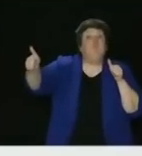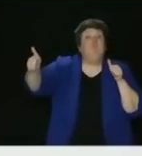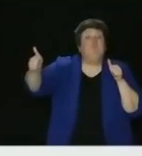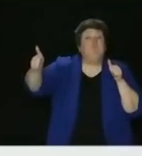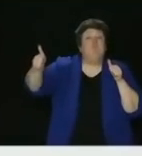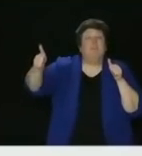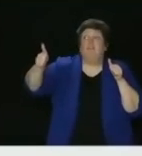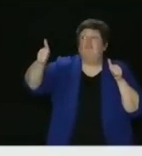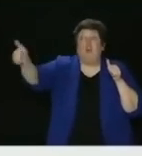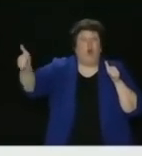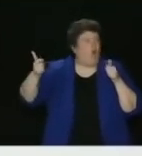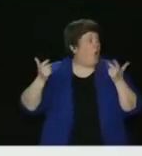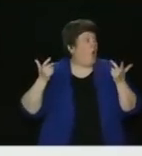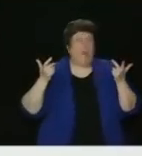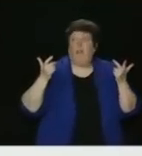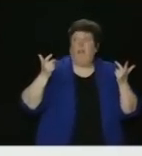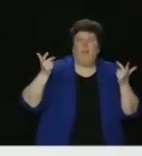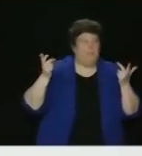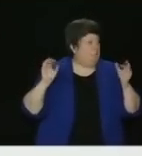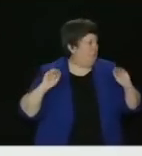is not experiencing